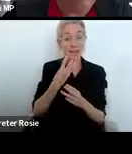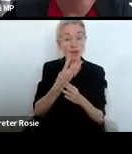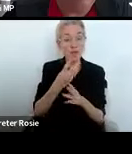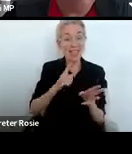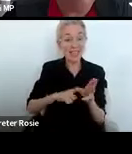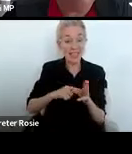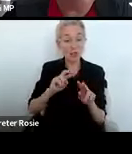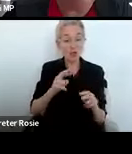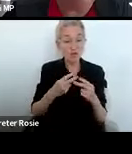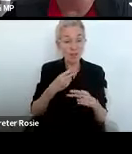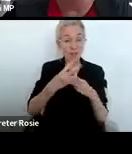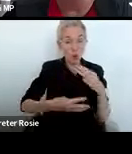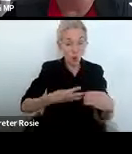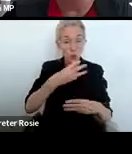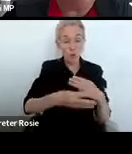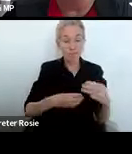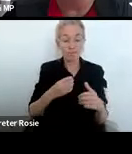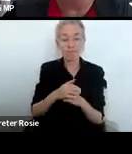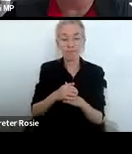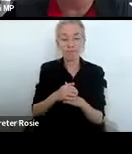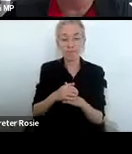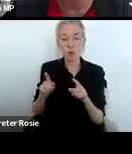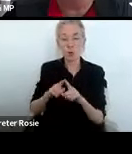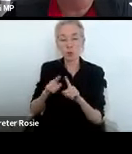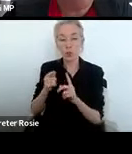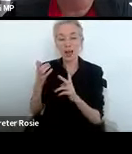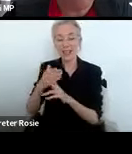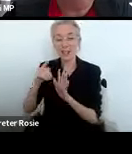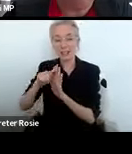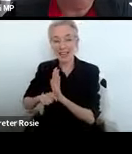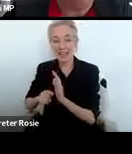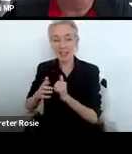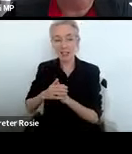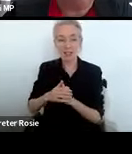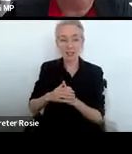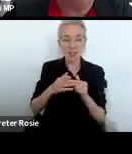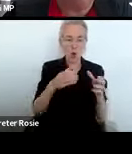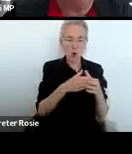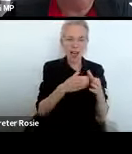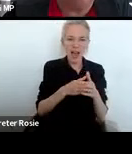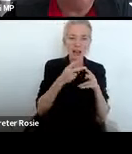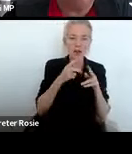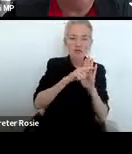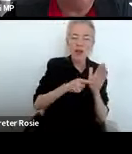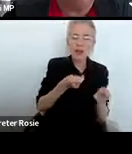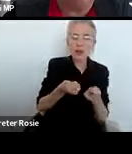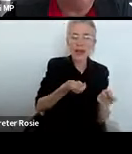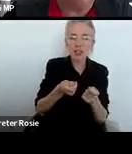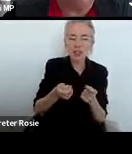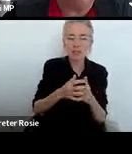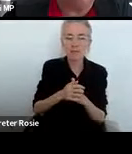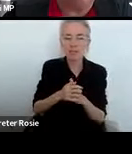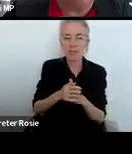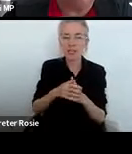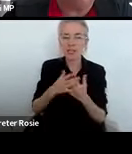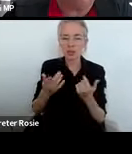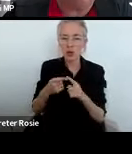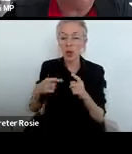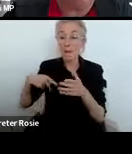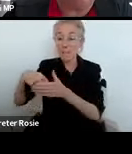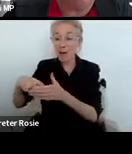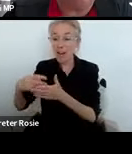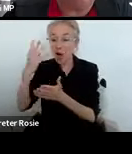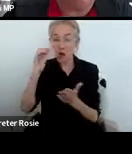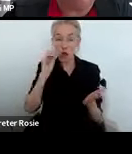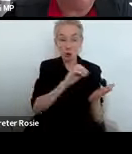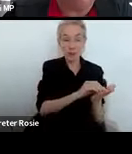accessibility standards, a regulator, a barrier notification system, and a dispute resolution process to remove access